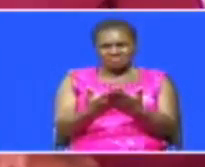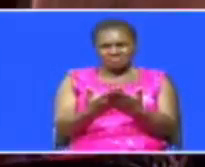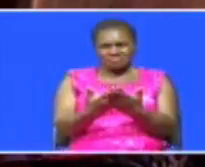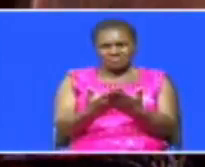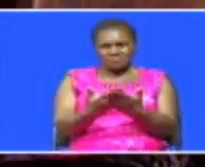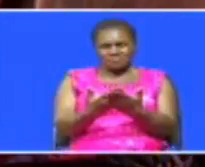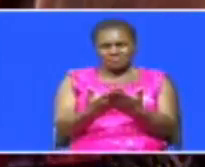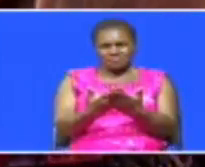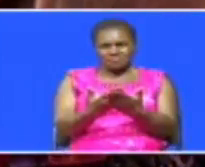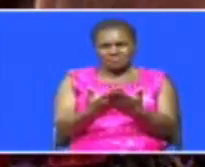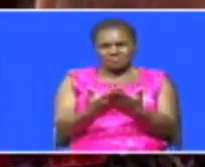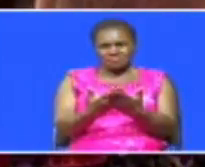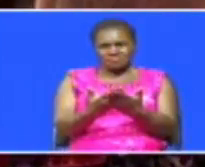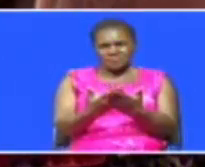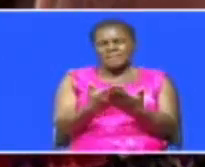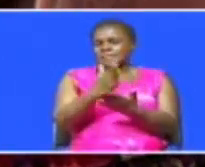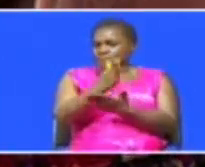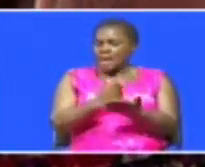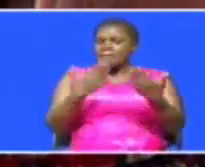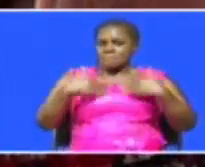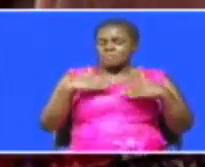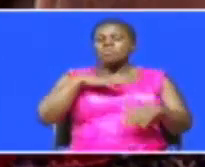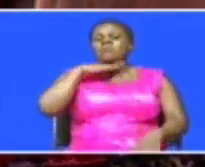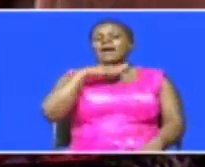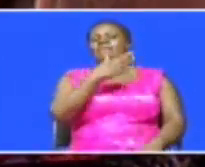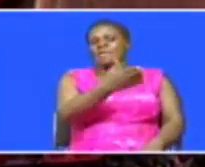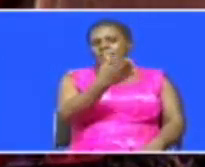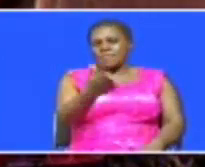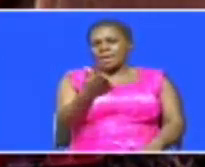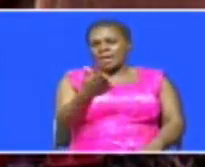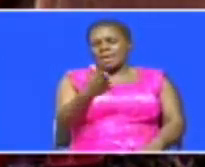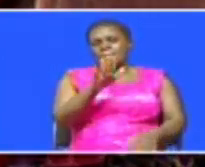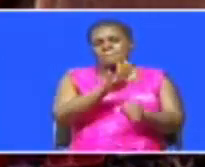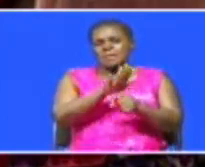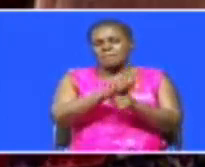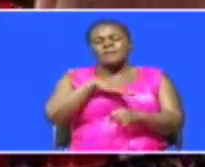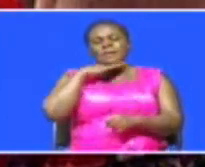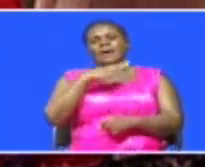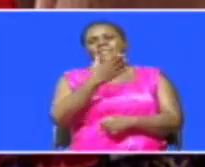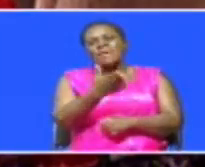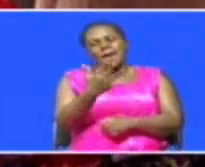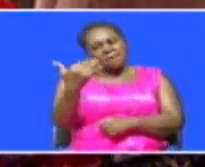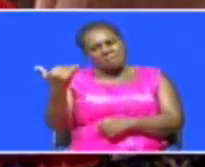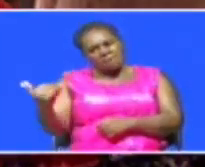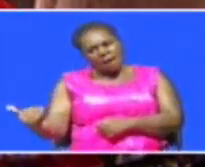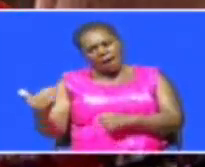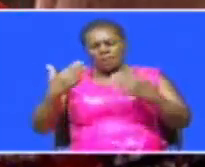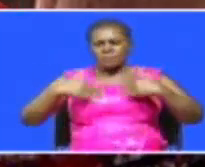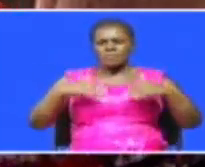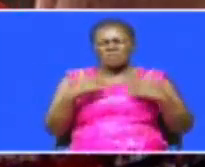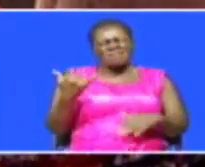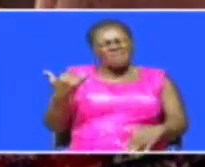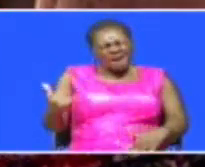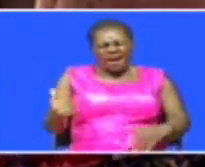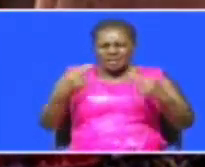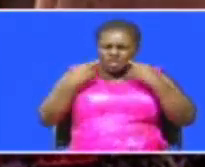us. Remember, there are people who lost their lives there. And most of those who lost their lives were young people, young,